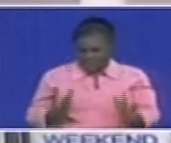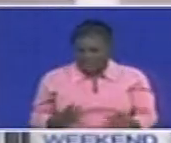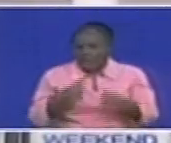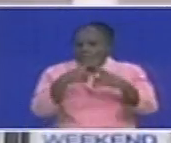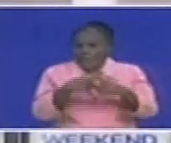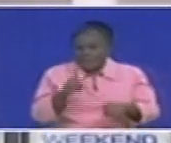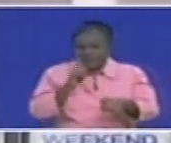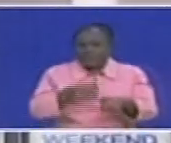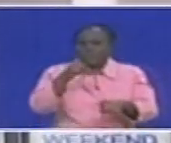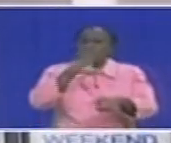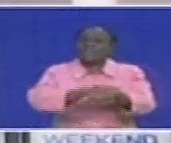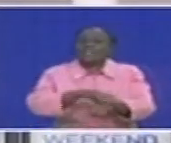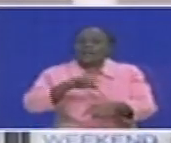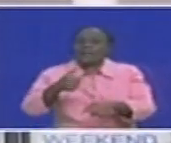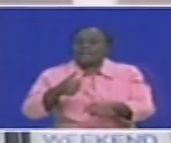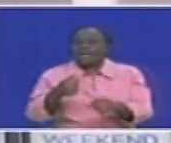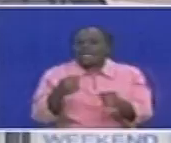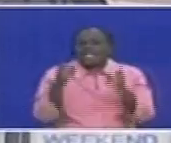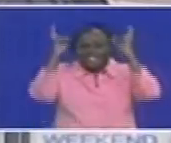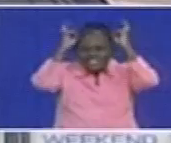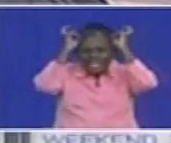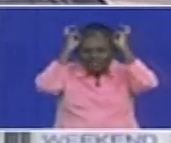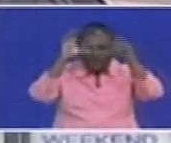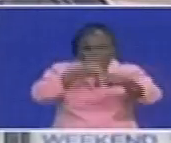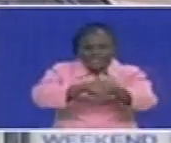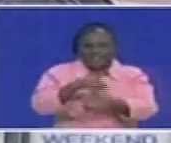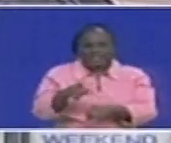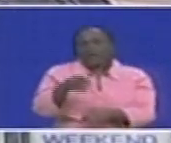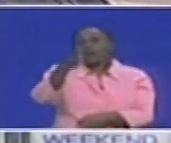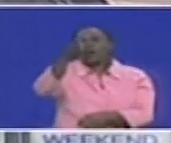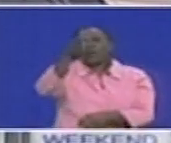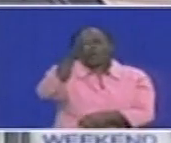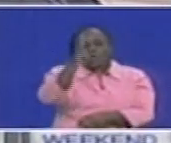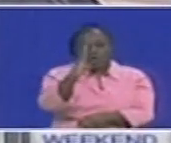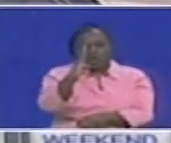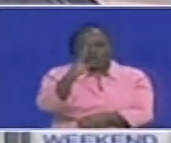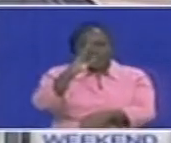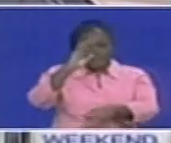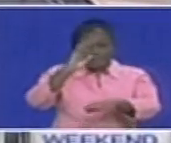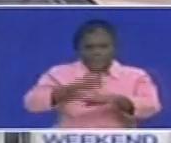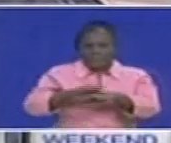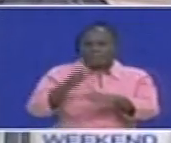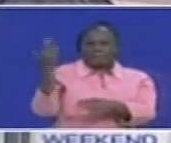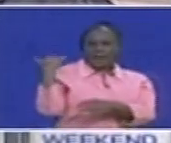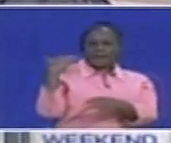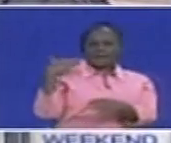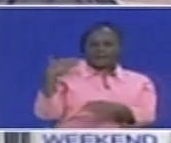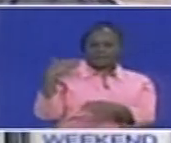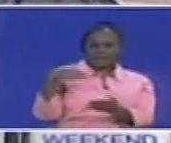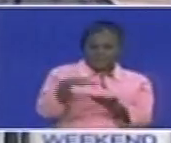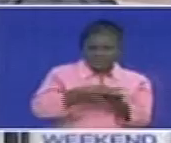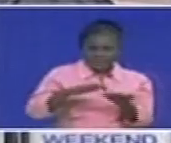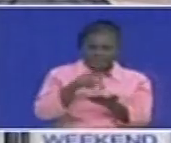wajua unapata kama shetani amemshikilia. Mimi ni Mungu kulingana na background yao, venye wamelelewa.